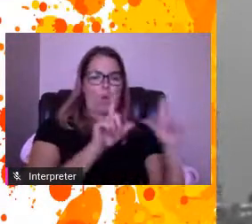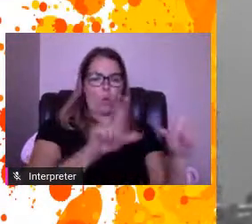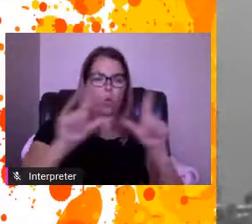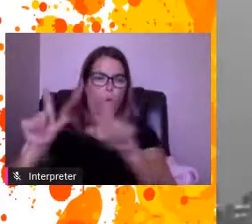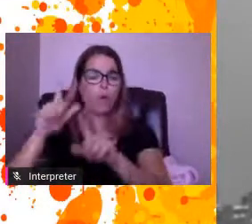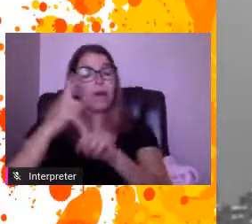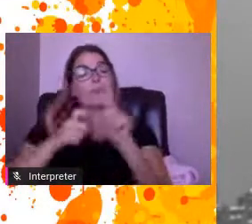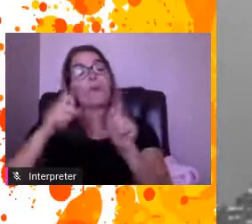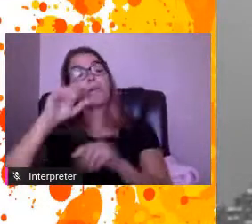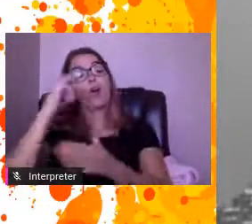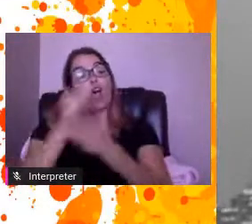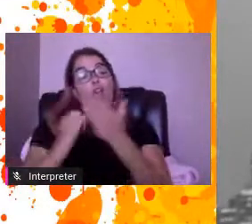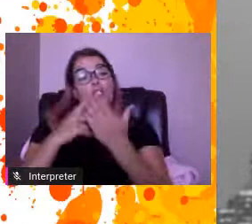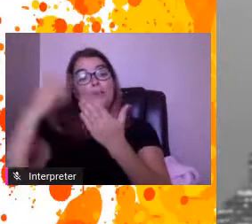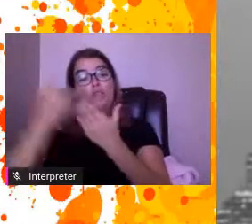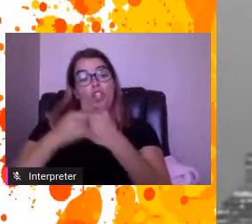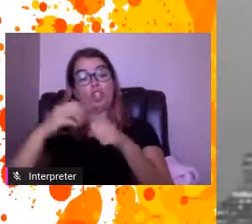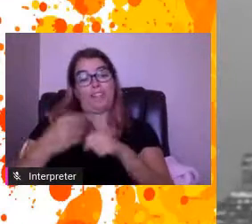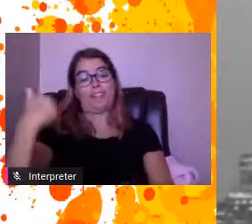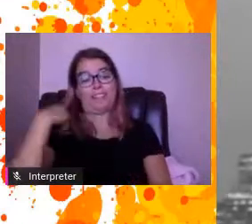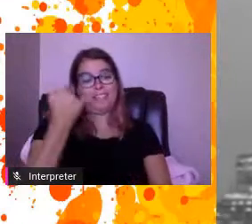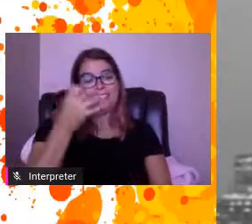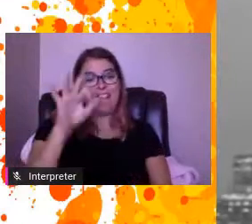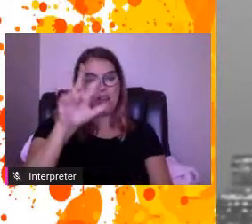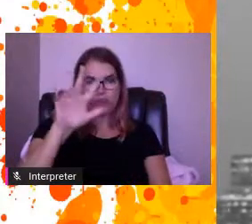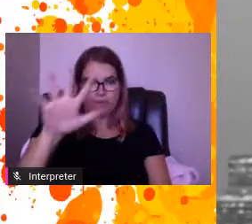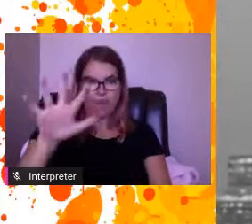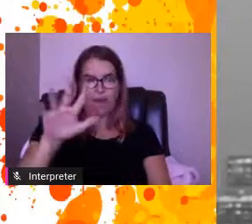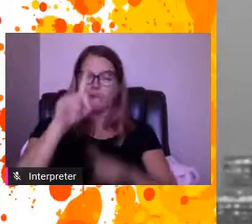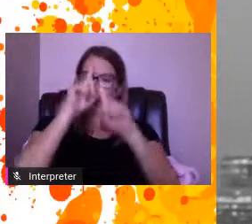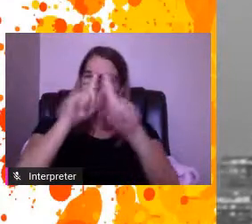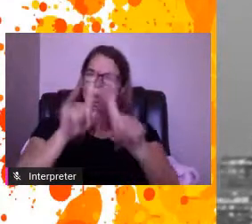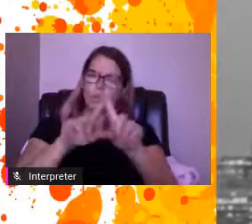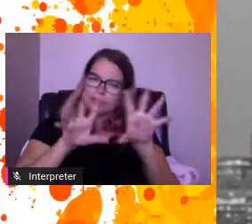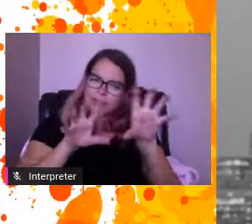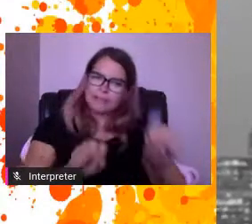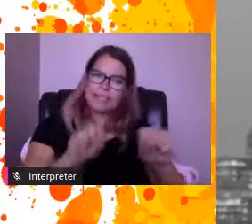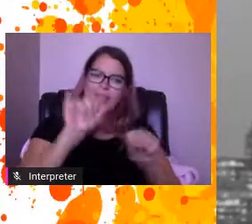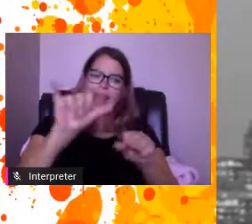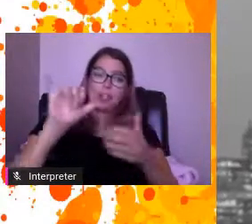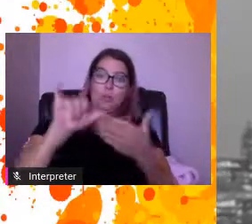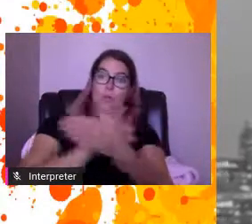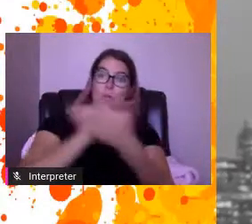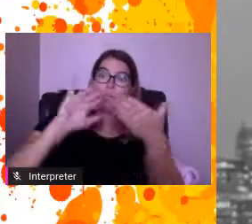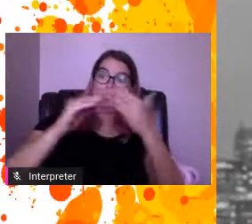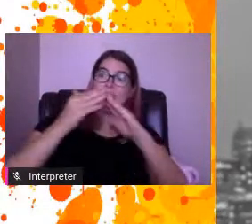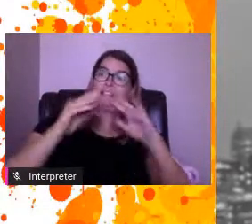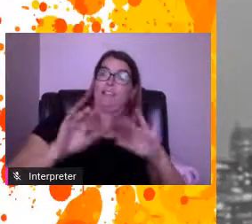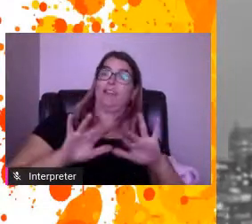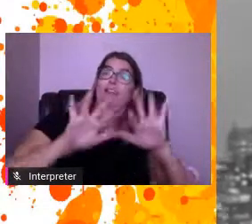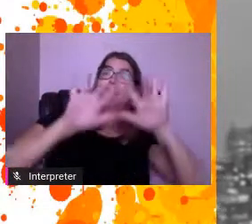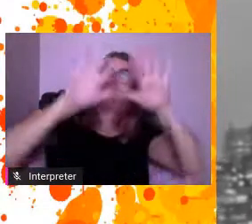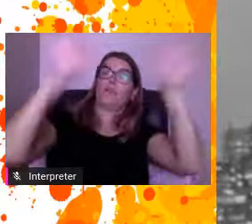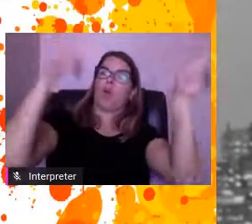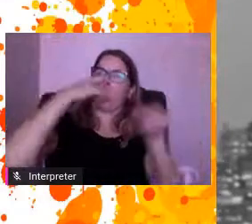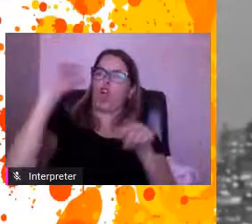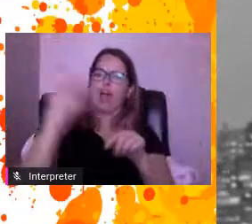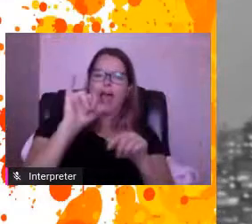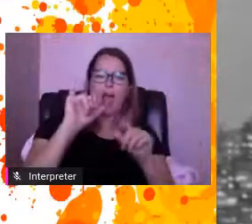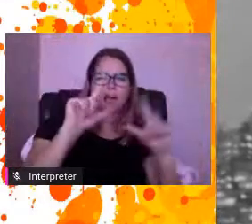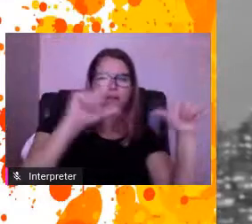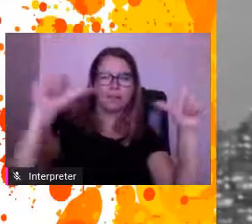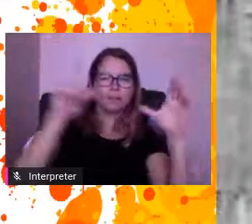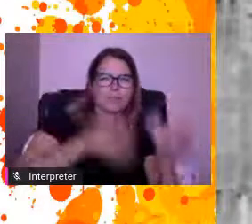in 1935 to capture the potential of New York City emerging from Depression-era austerities, as expressed in its